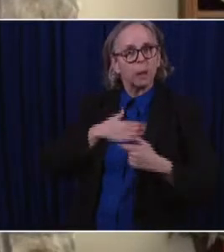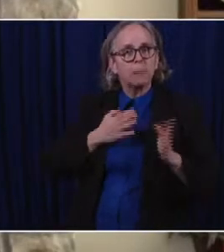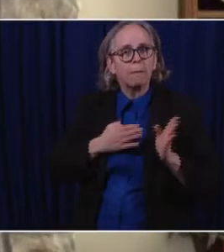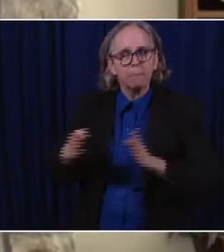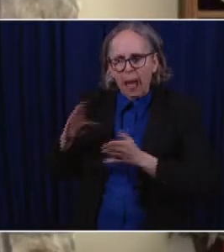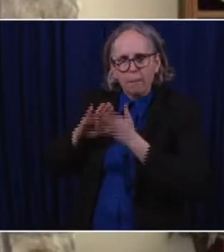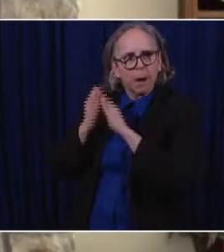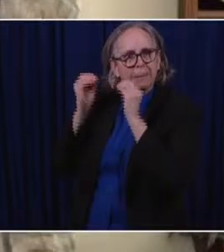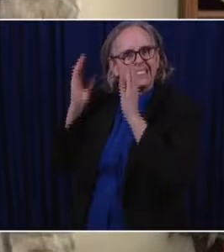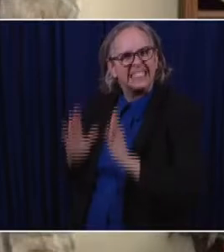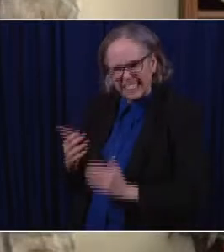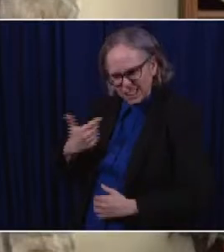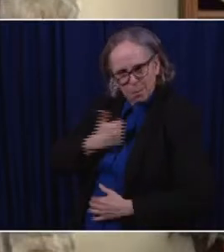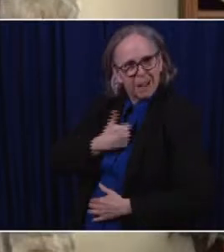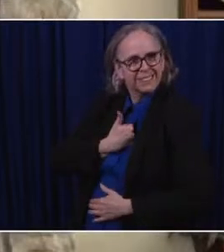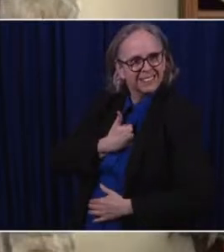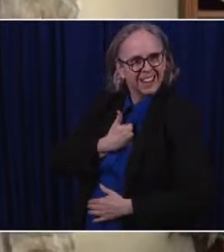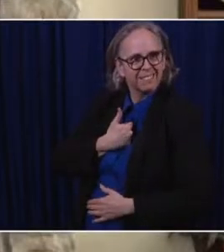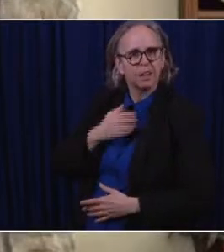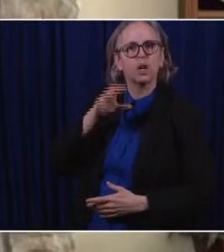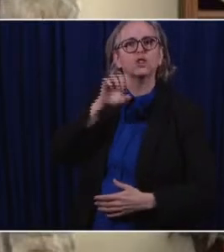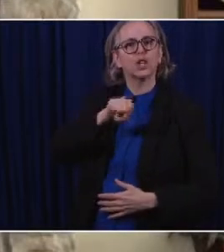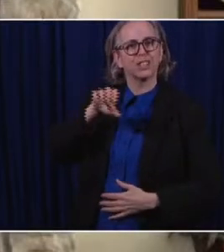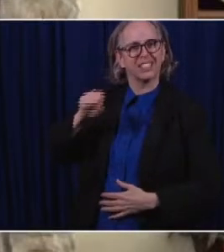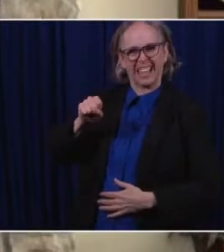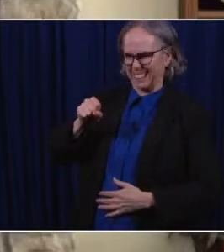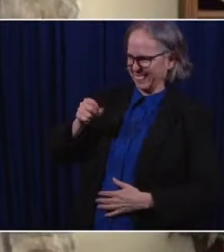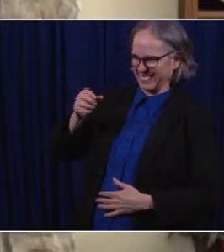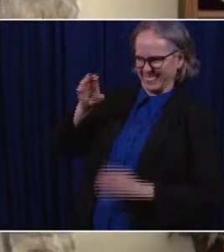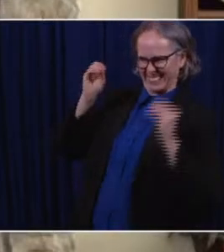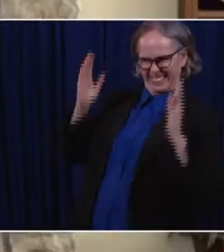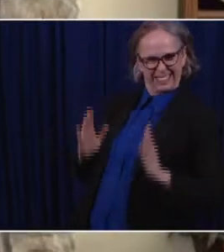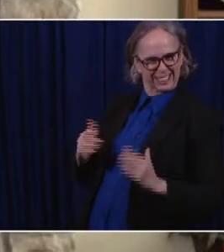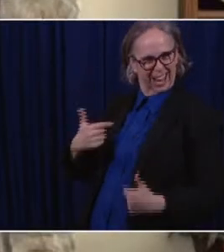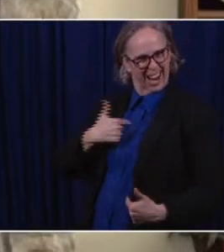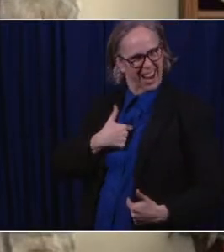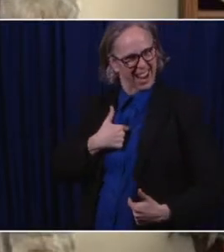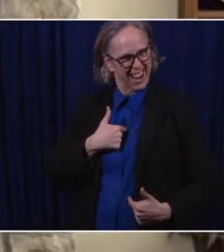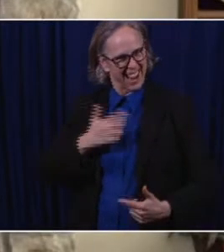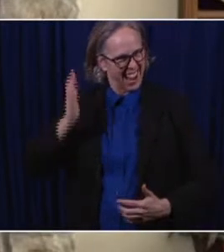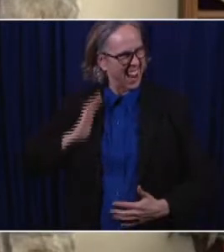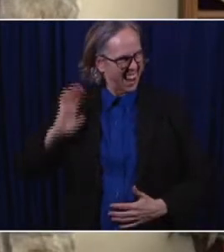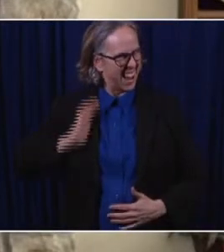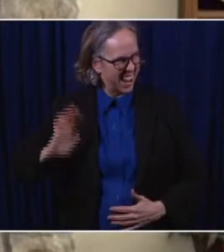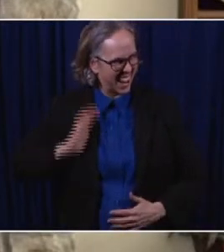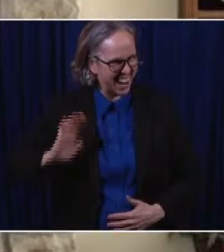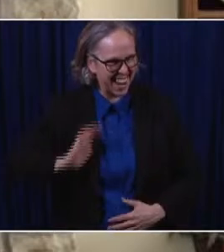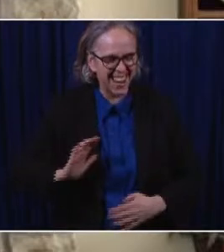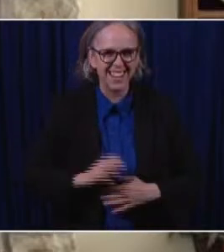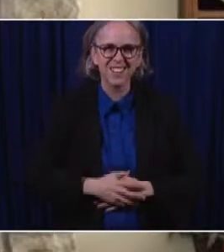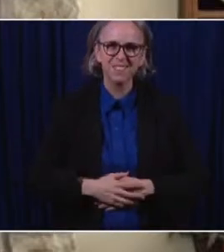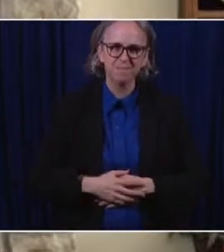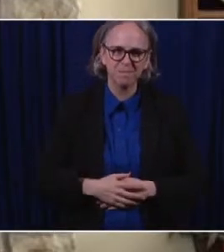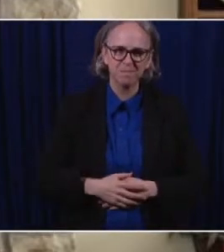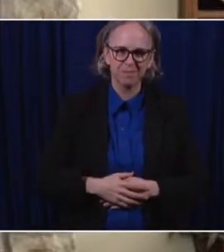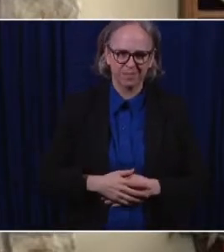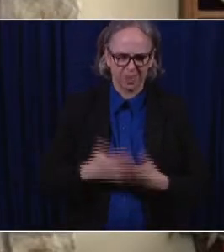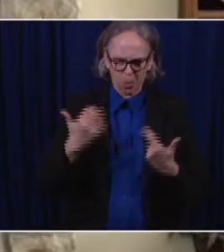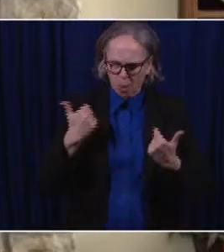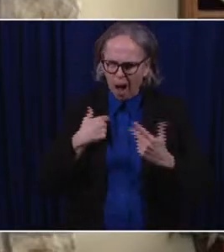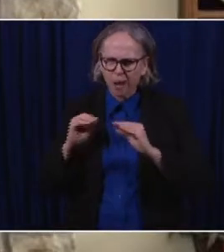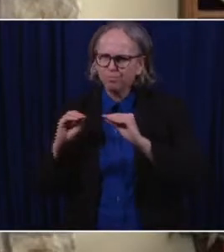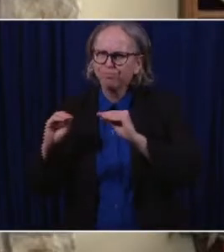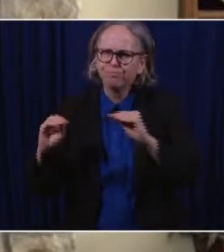studies comprehensive major and taught at Princeton High School, student taught at Princeton High School, but then never